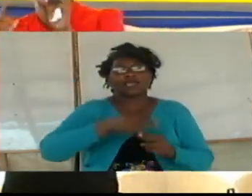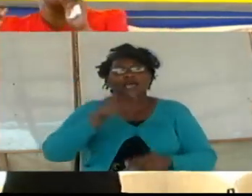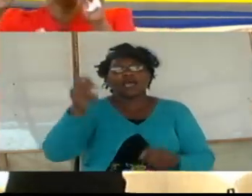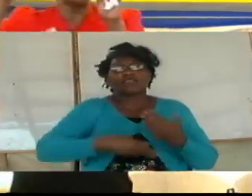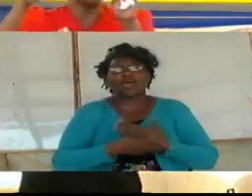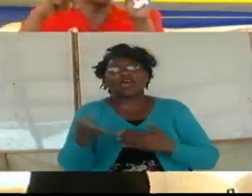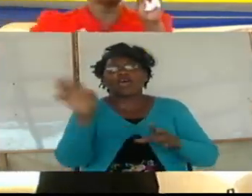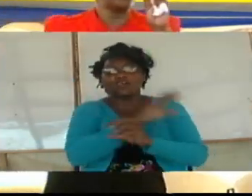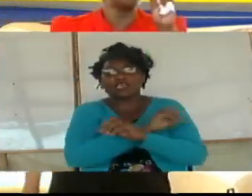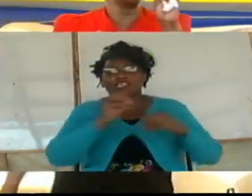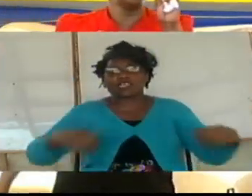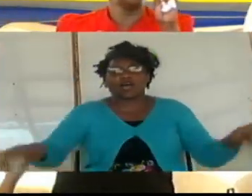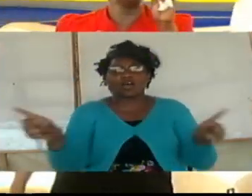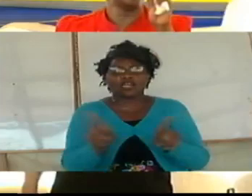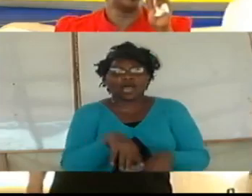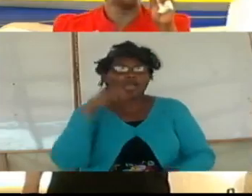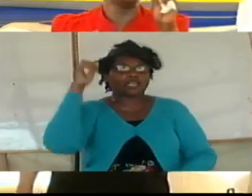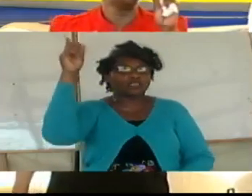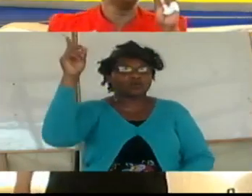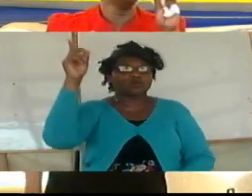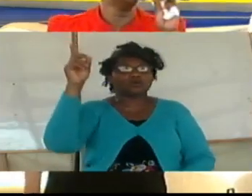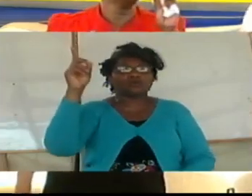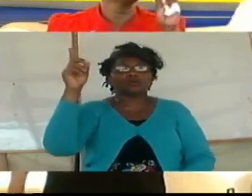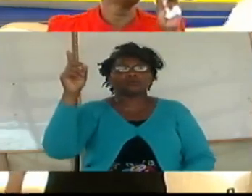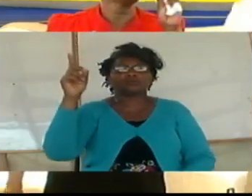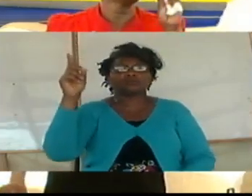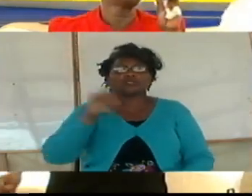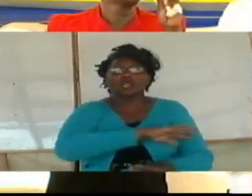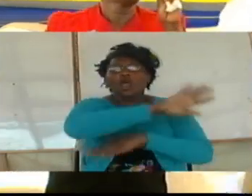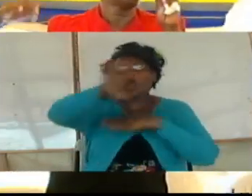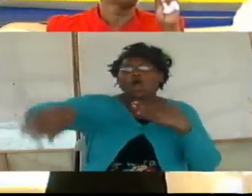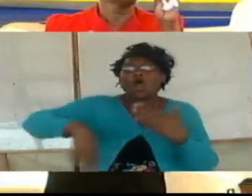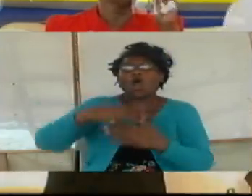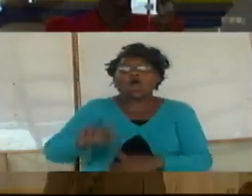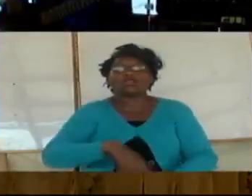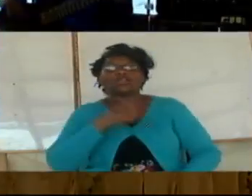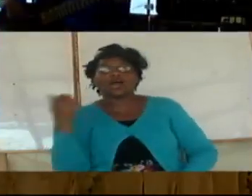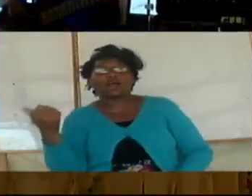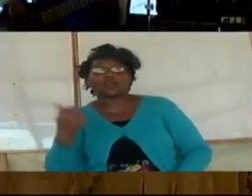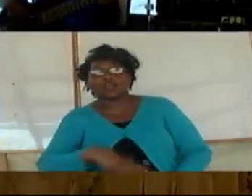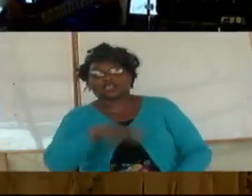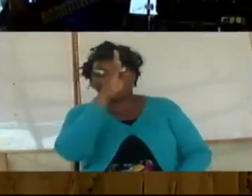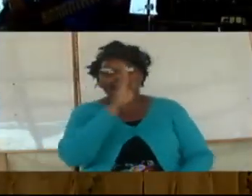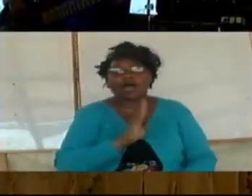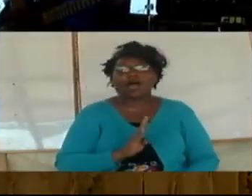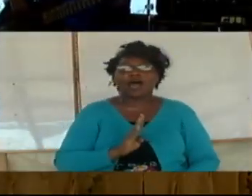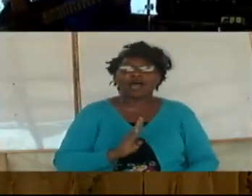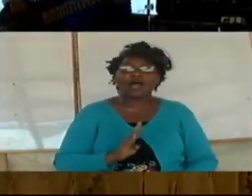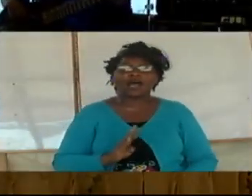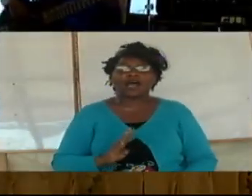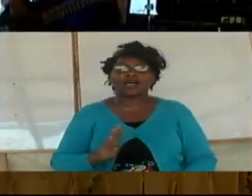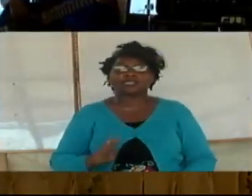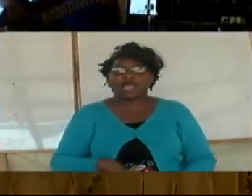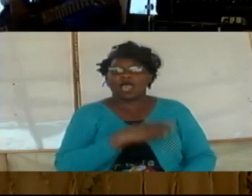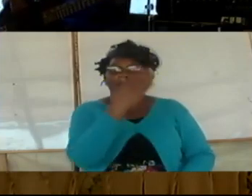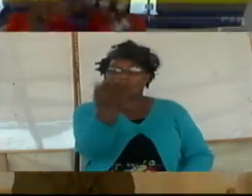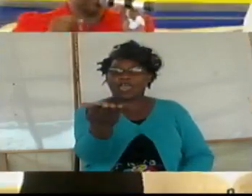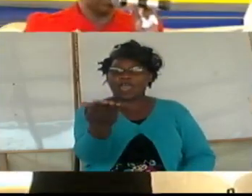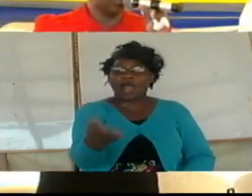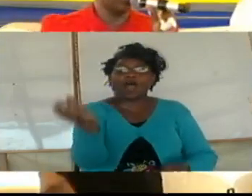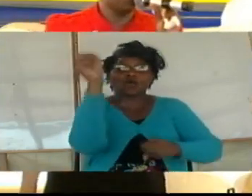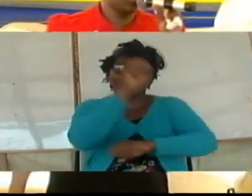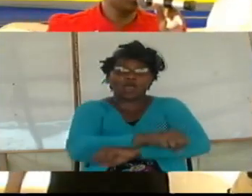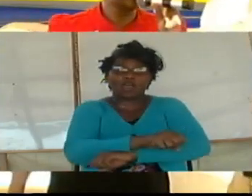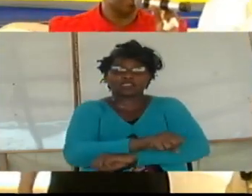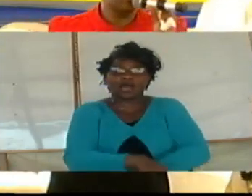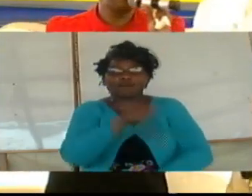There is none like you. All other gods, they